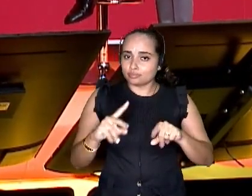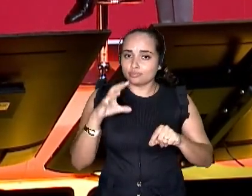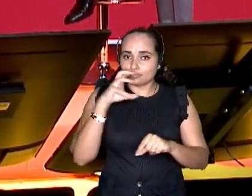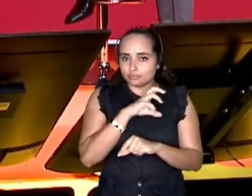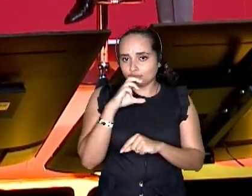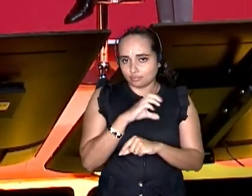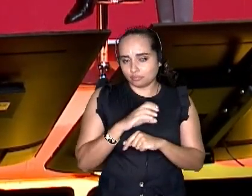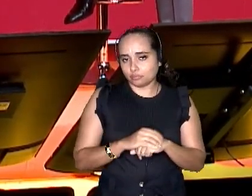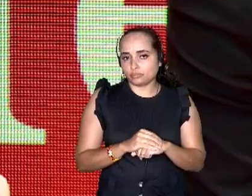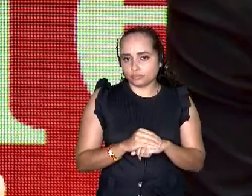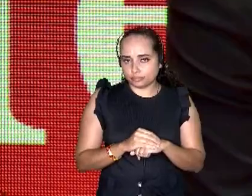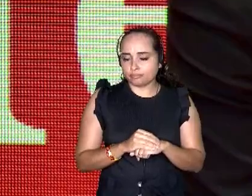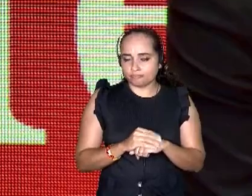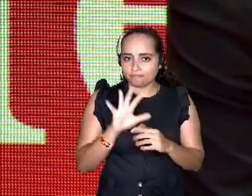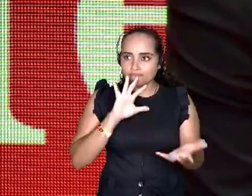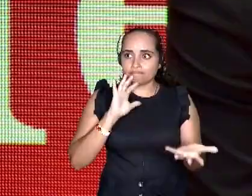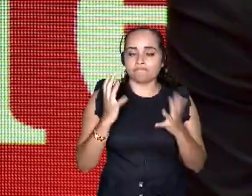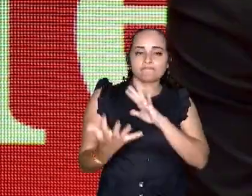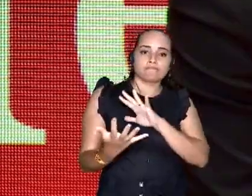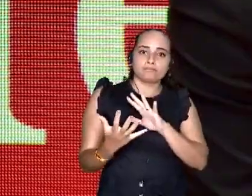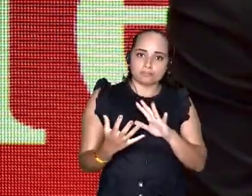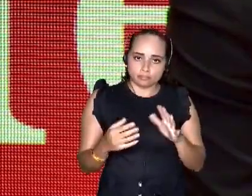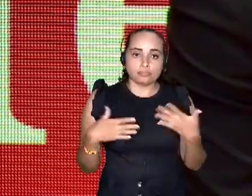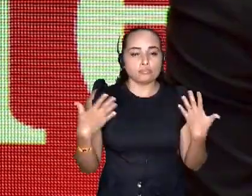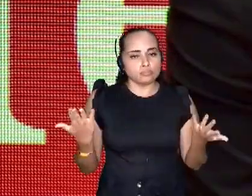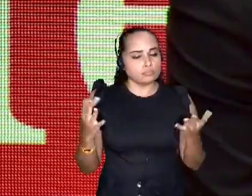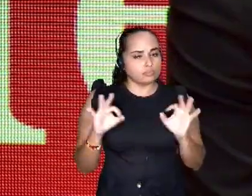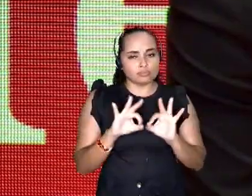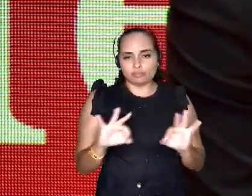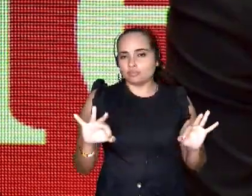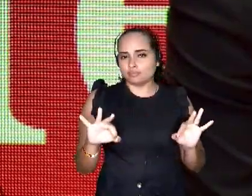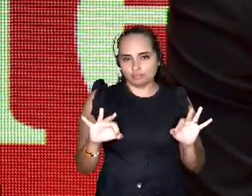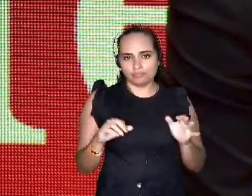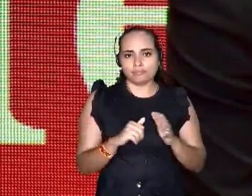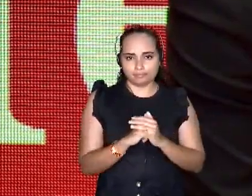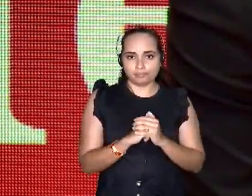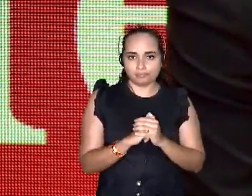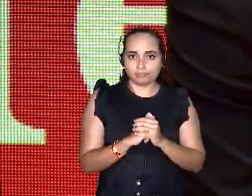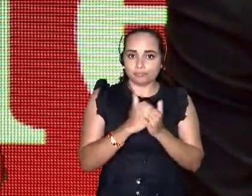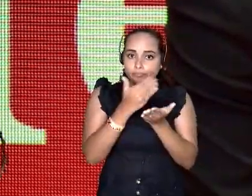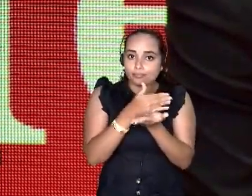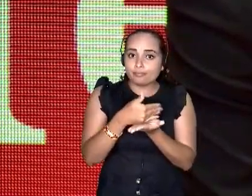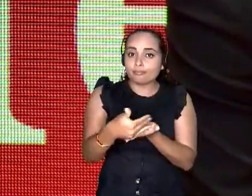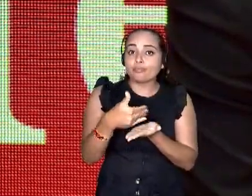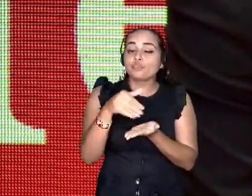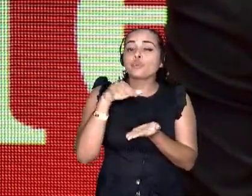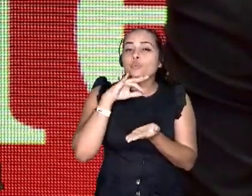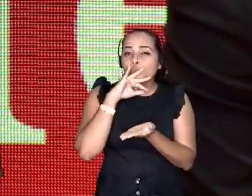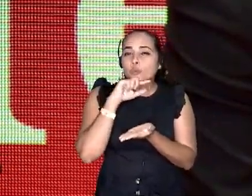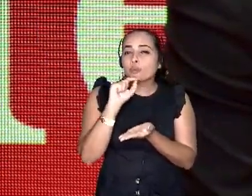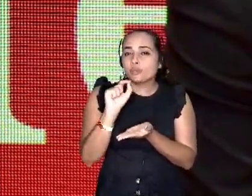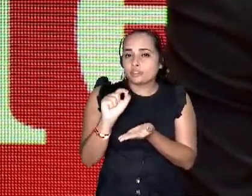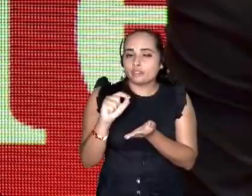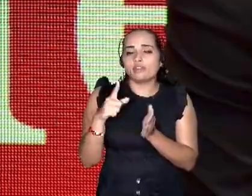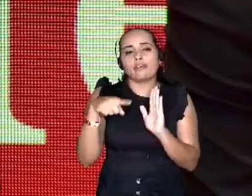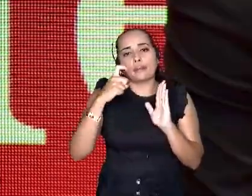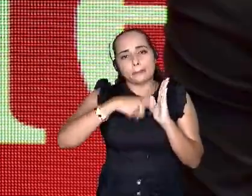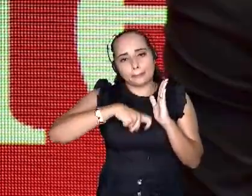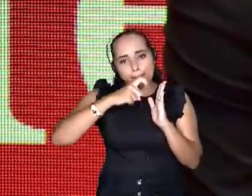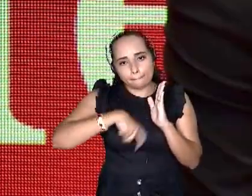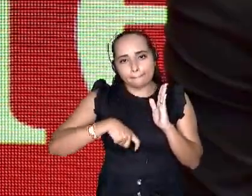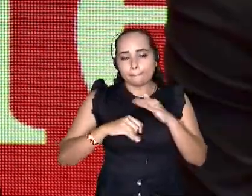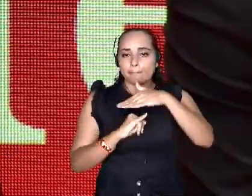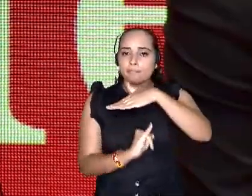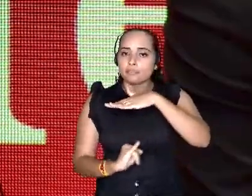will be no business interruption. So that's good. The bad part is the taxes, the institutions, the laws are